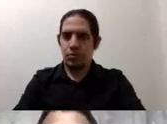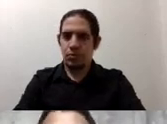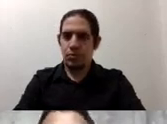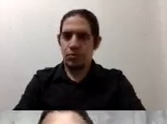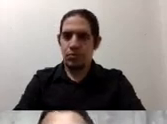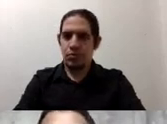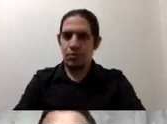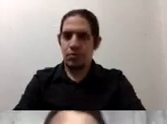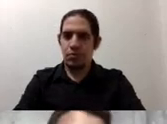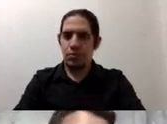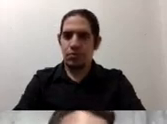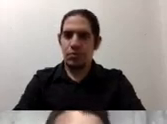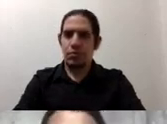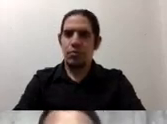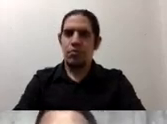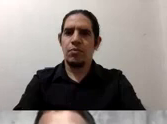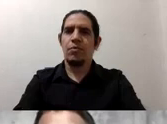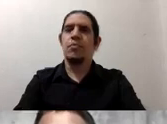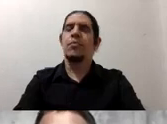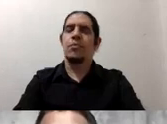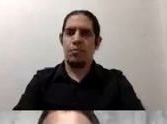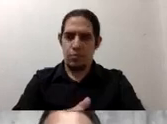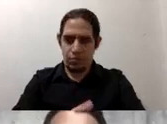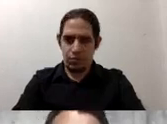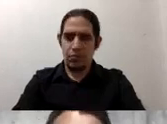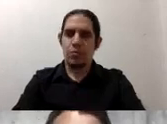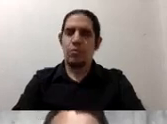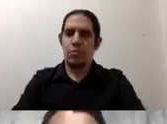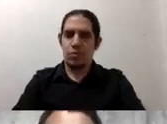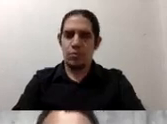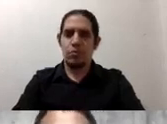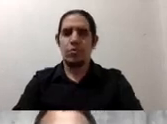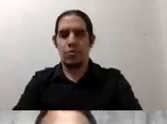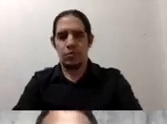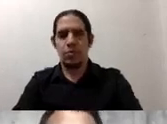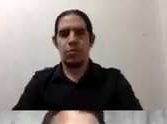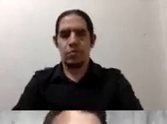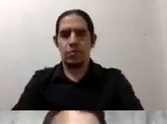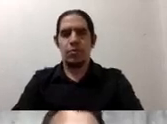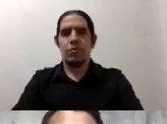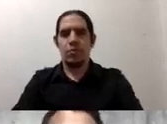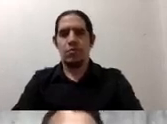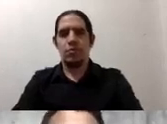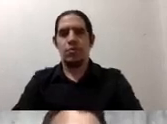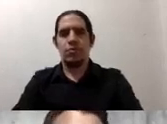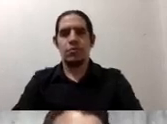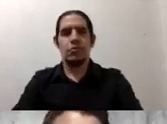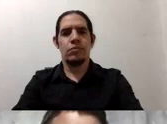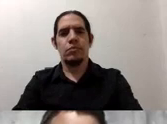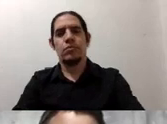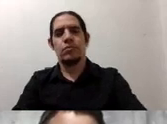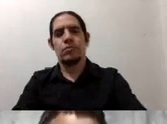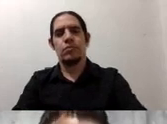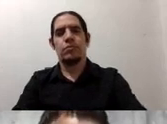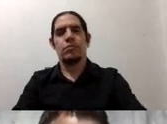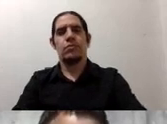Okay, now what we found here from these, from our research and all the collected data is regarding the student perceptions, was their awareness,